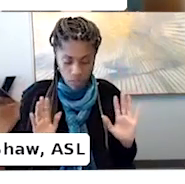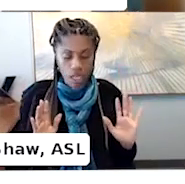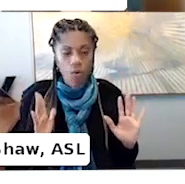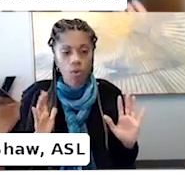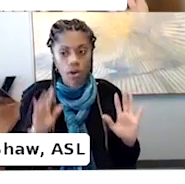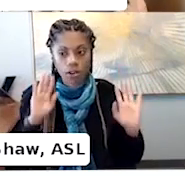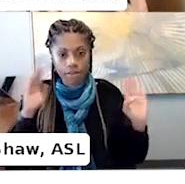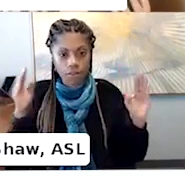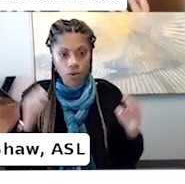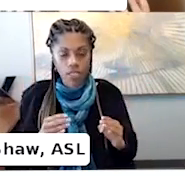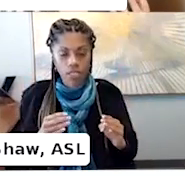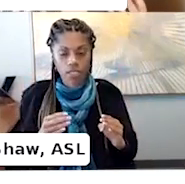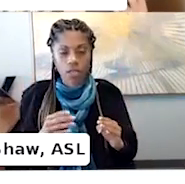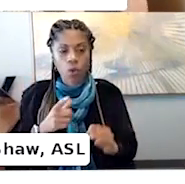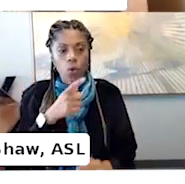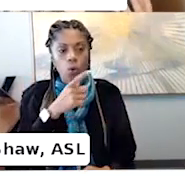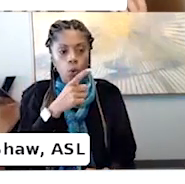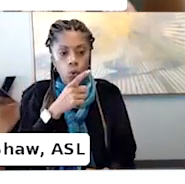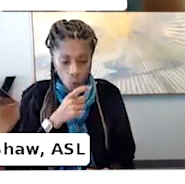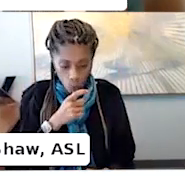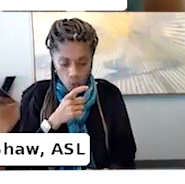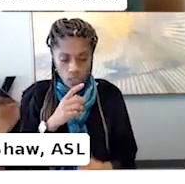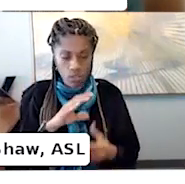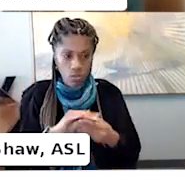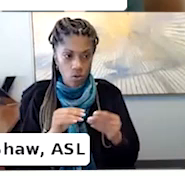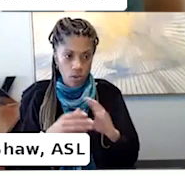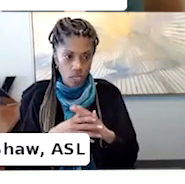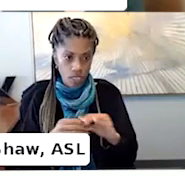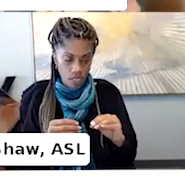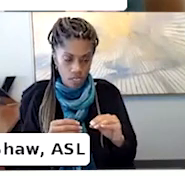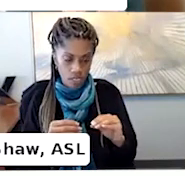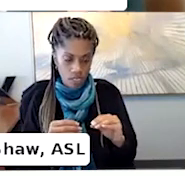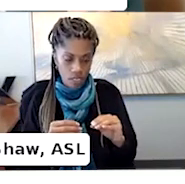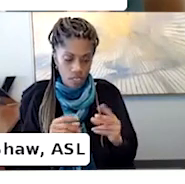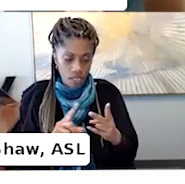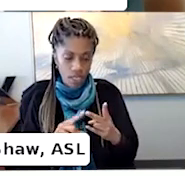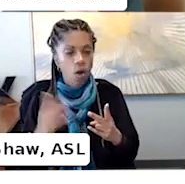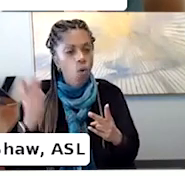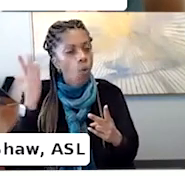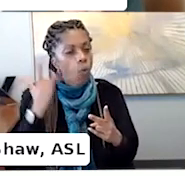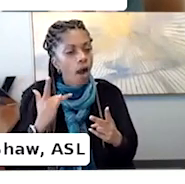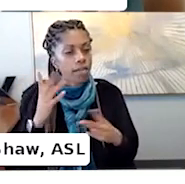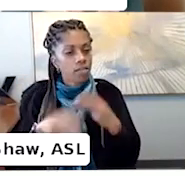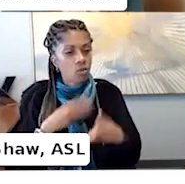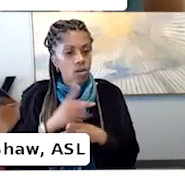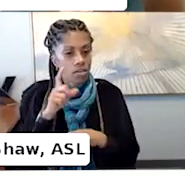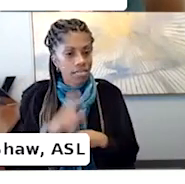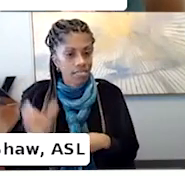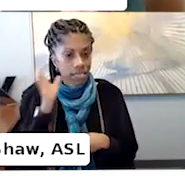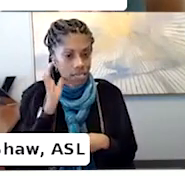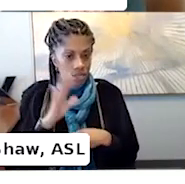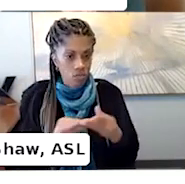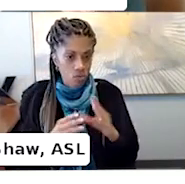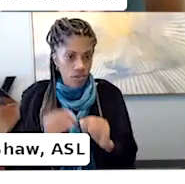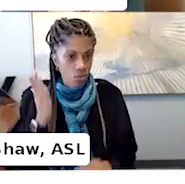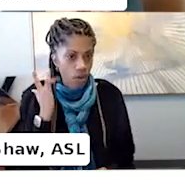we centering and why? Why does the world need to hear these stories? And why should the storyteller tell the story?